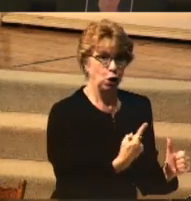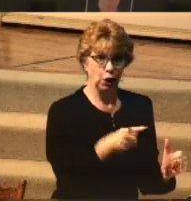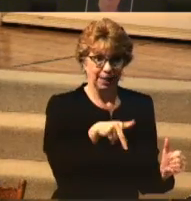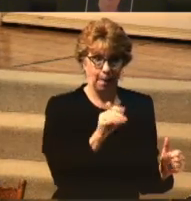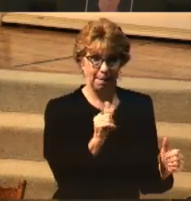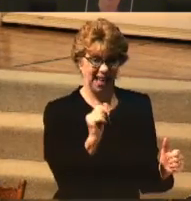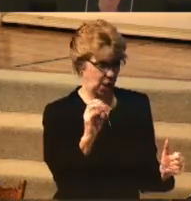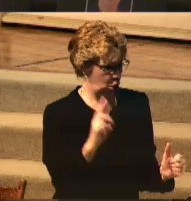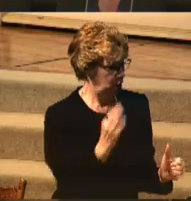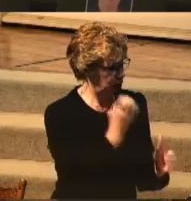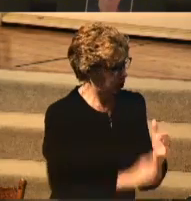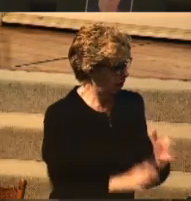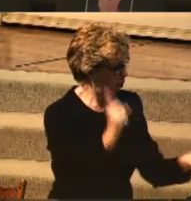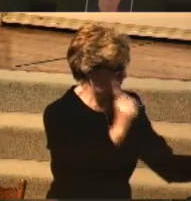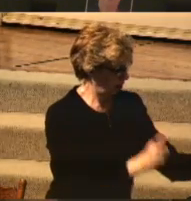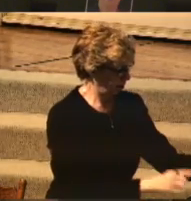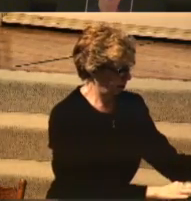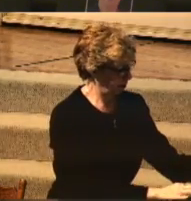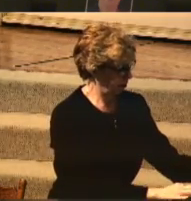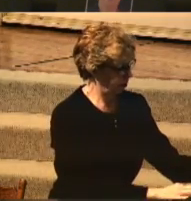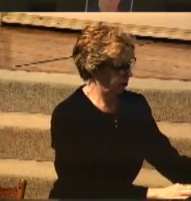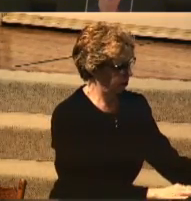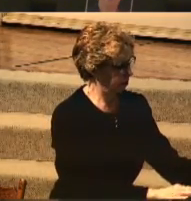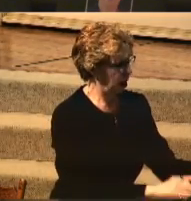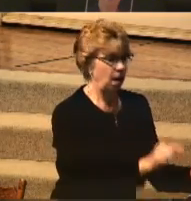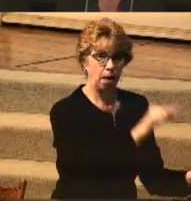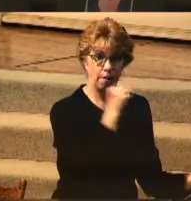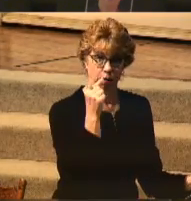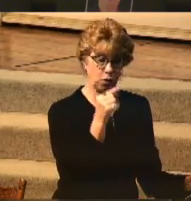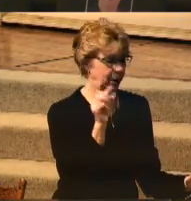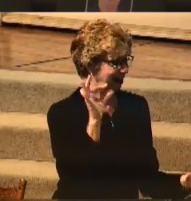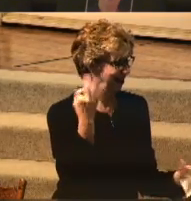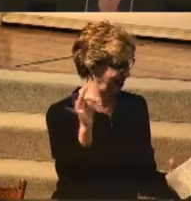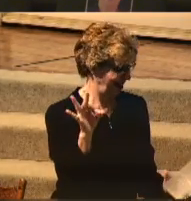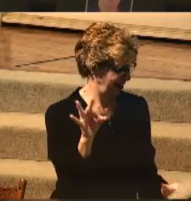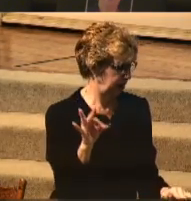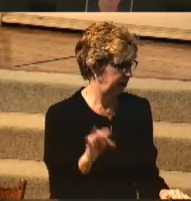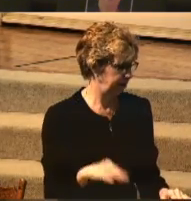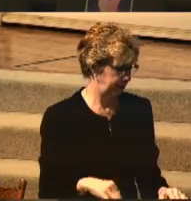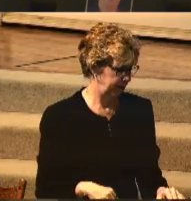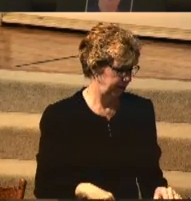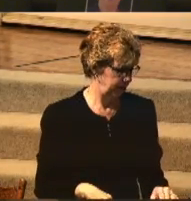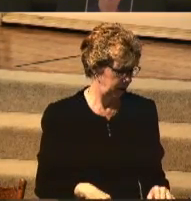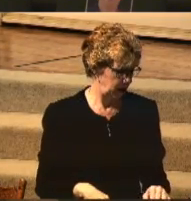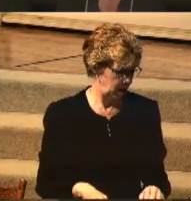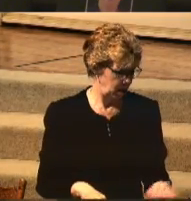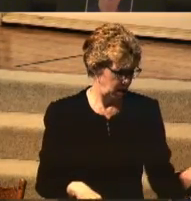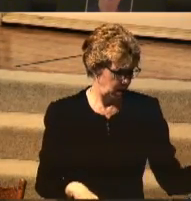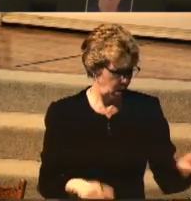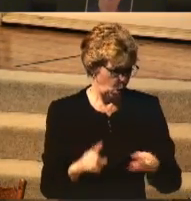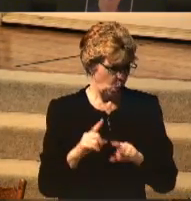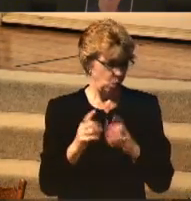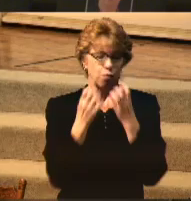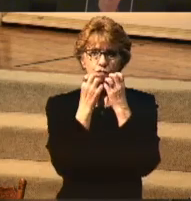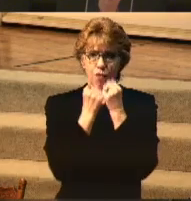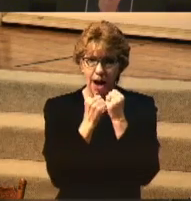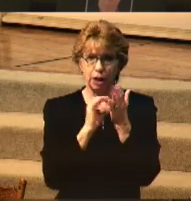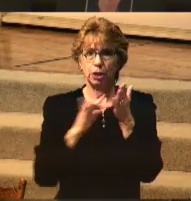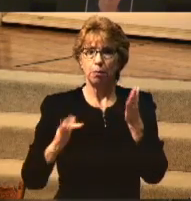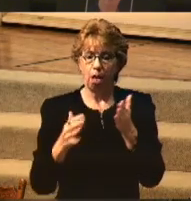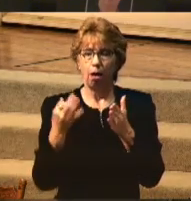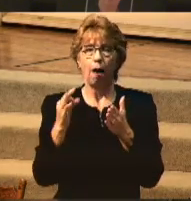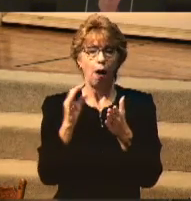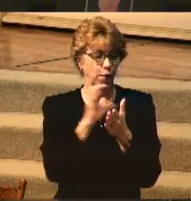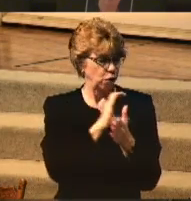1. 1 Peter chapter 1 and verse 19. The Bible says, "But with the precious blood of